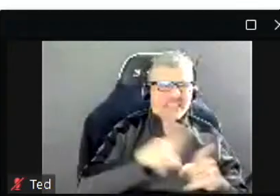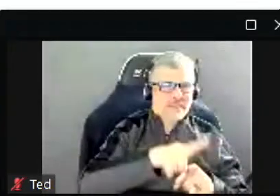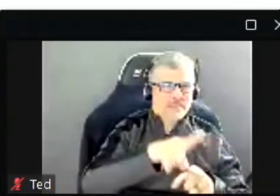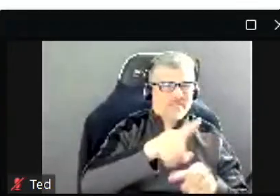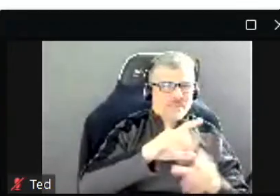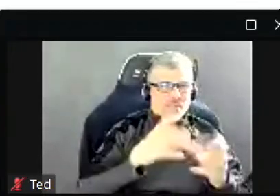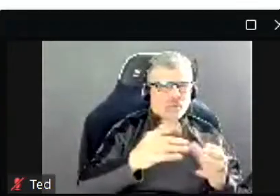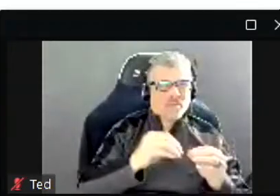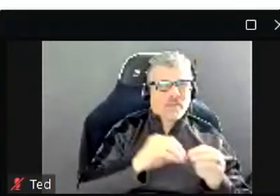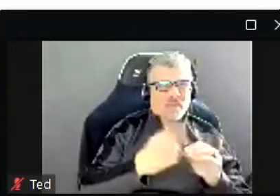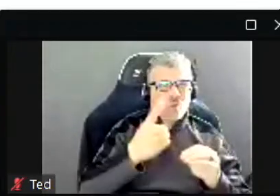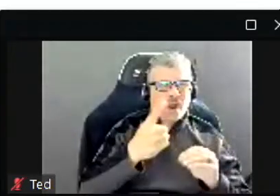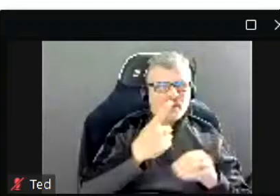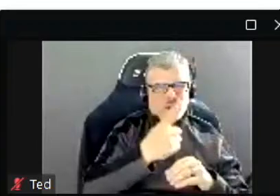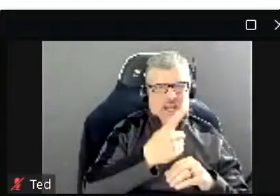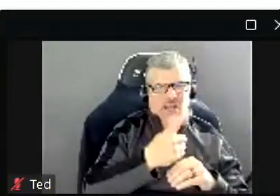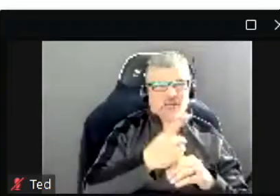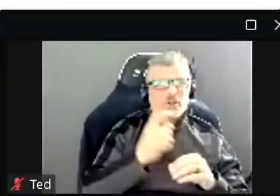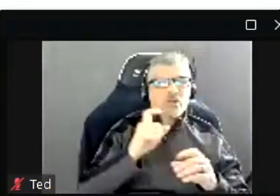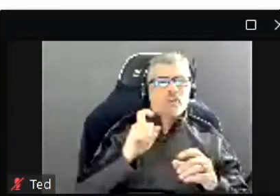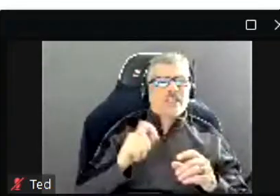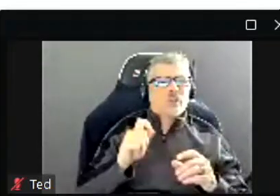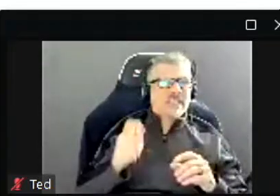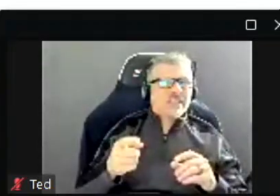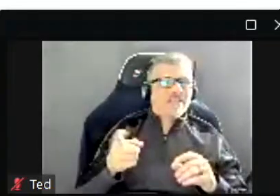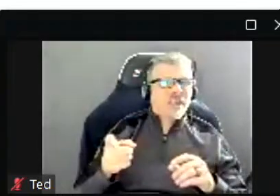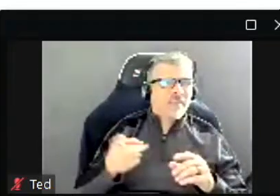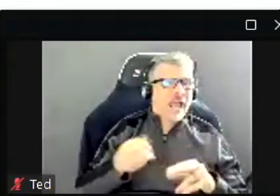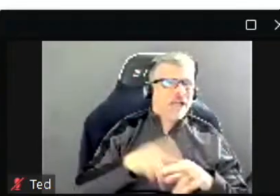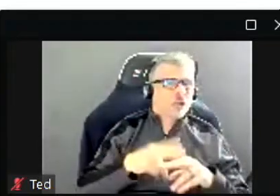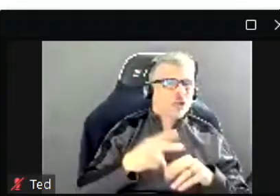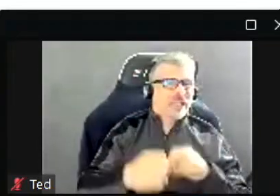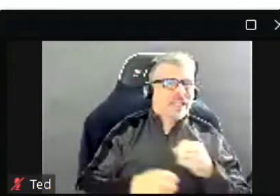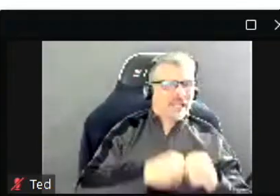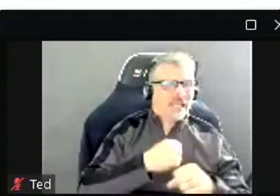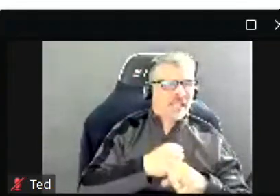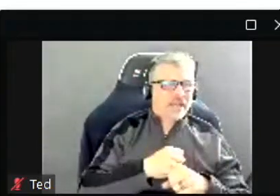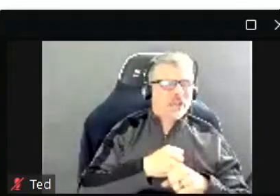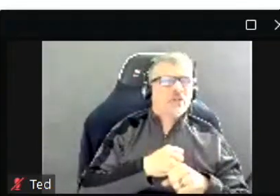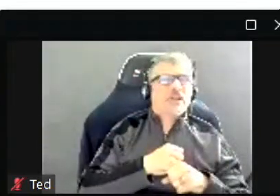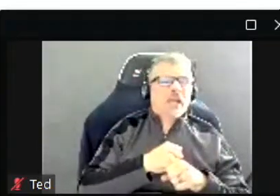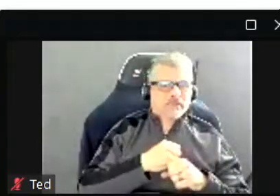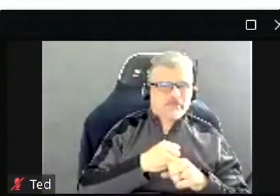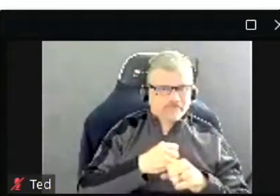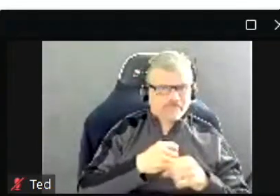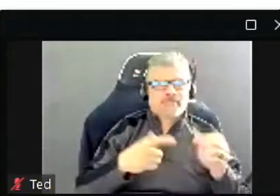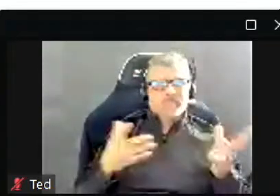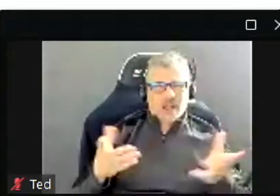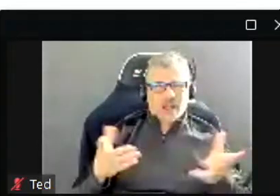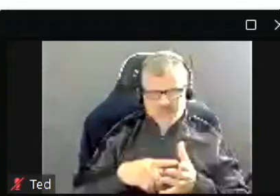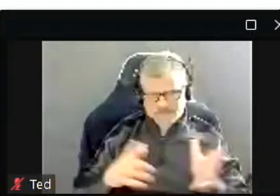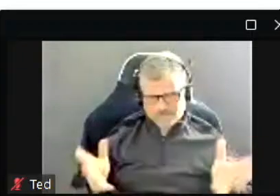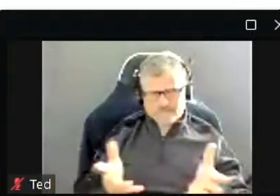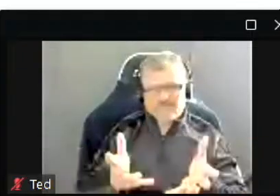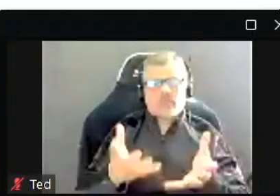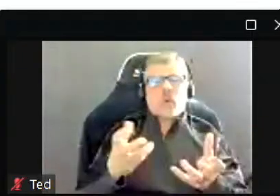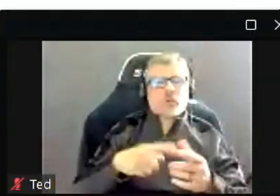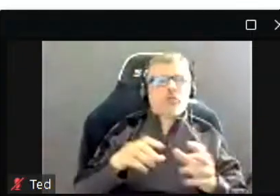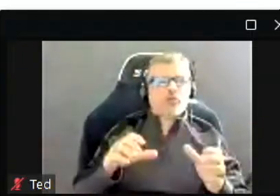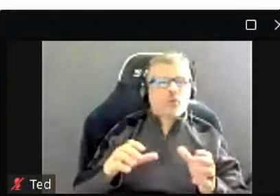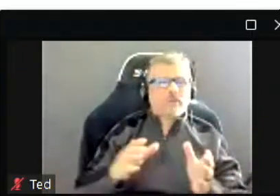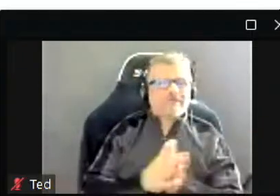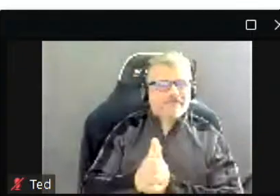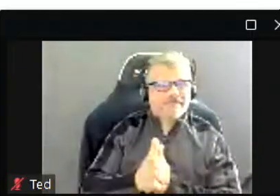said, right? By giving them that extra year. And then the highlight to get them to want to do it is the incentive for